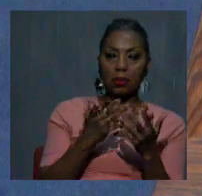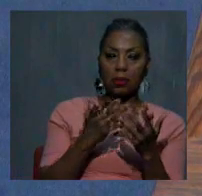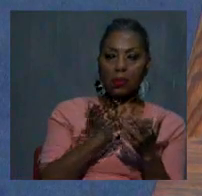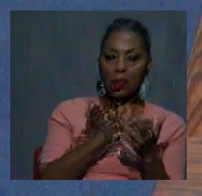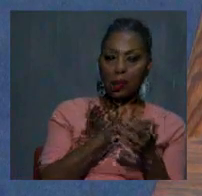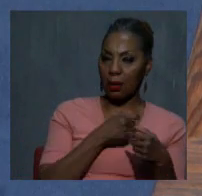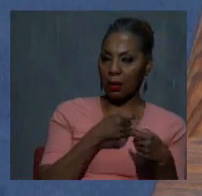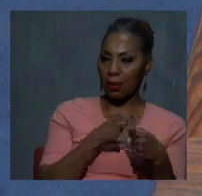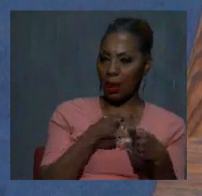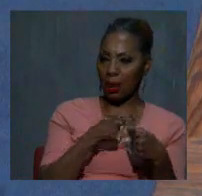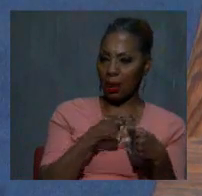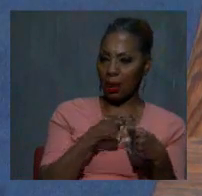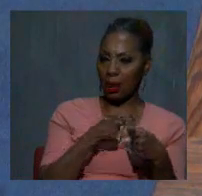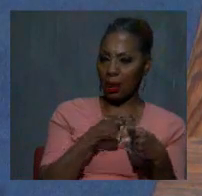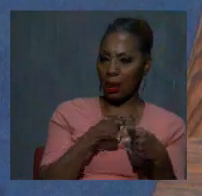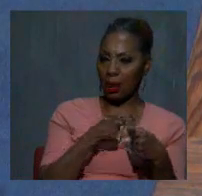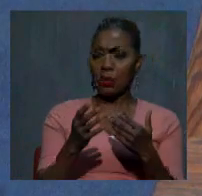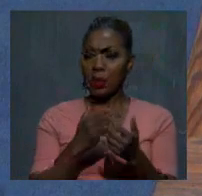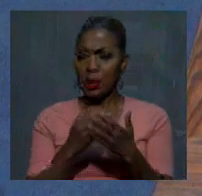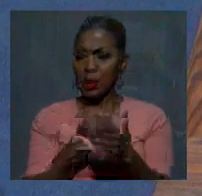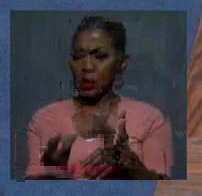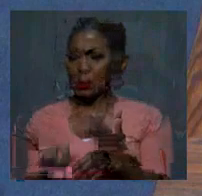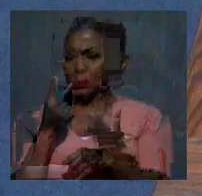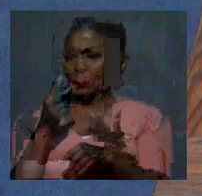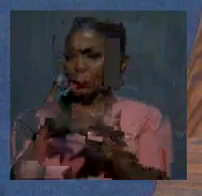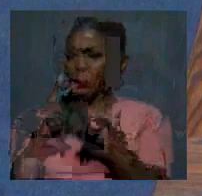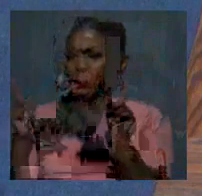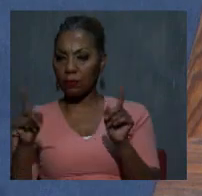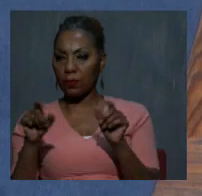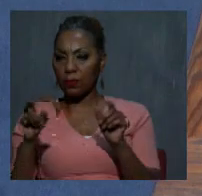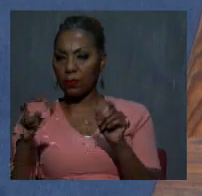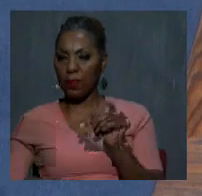Up. I think the two different semesters,